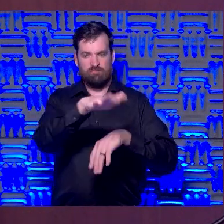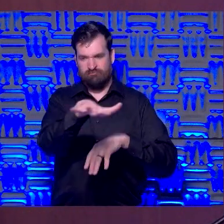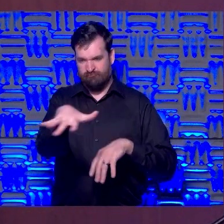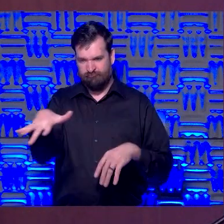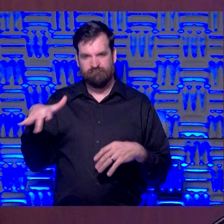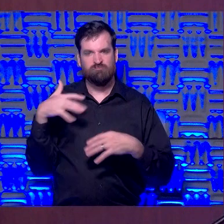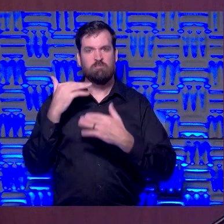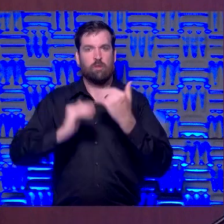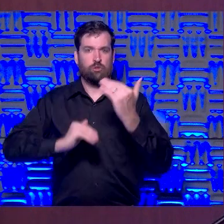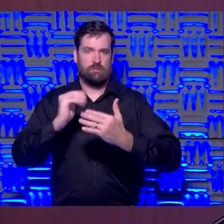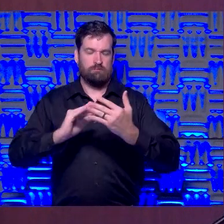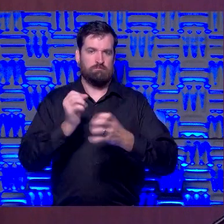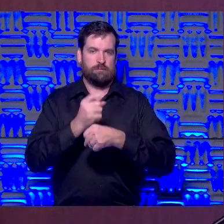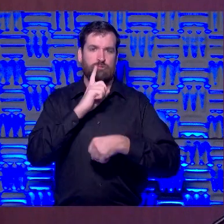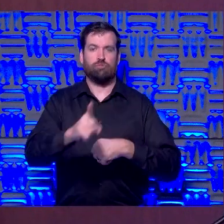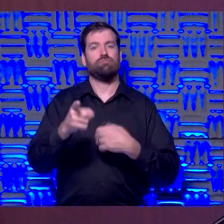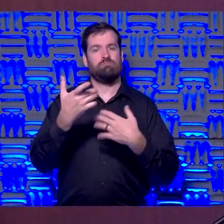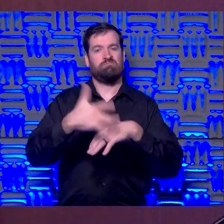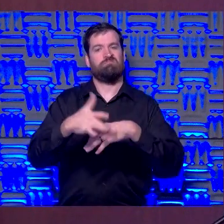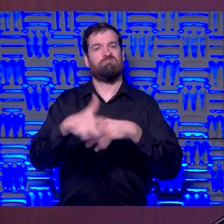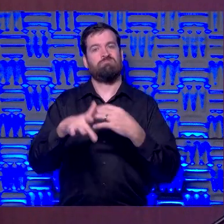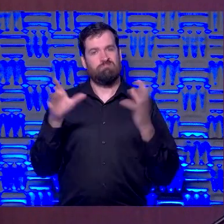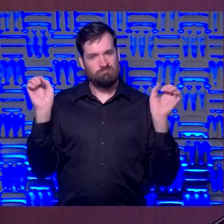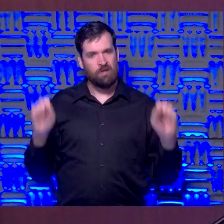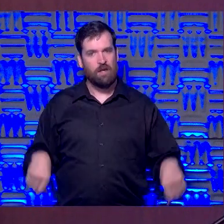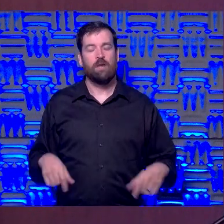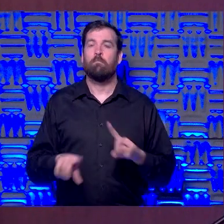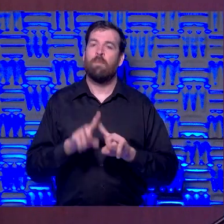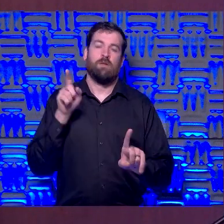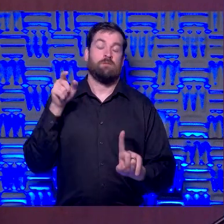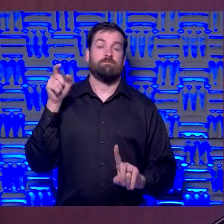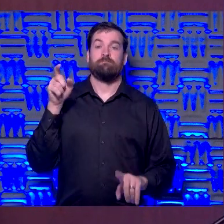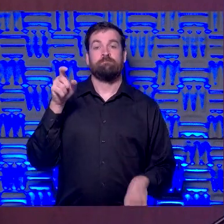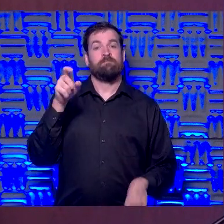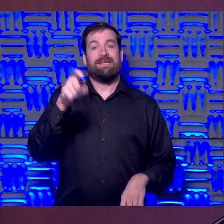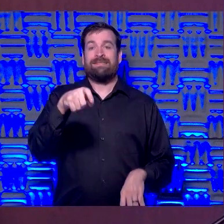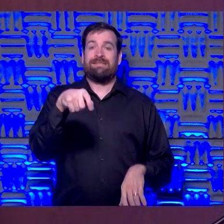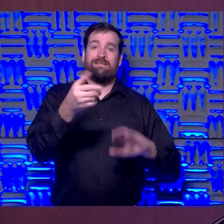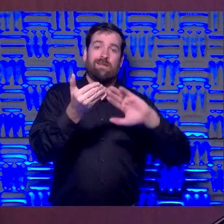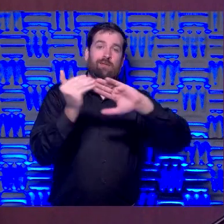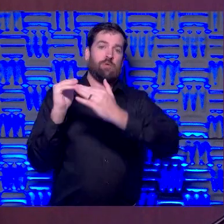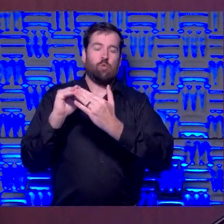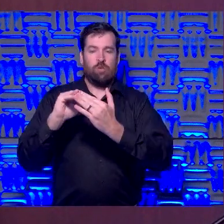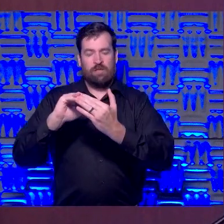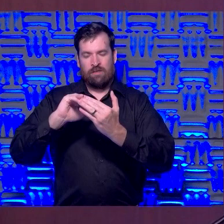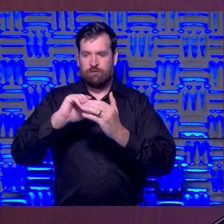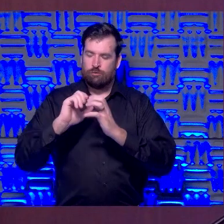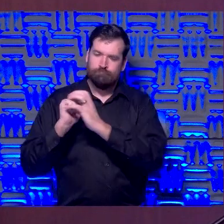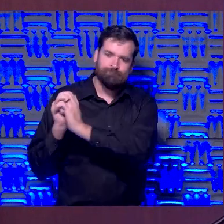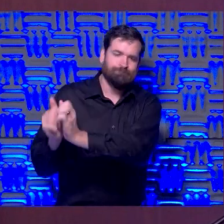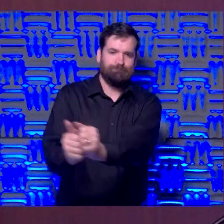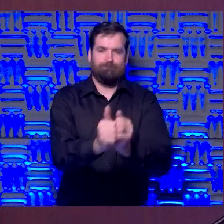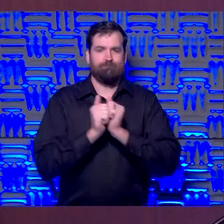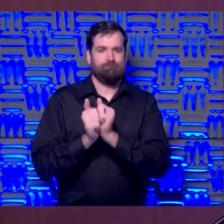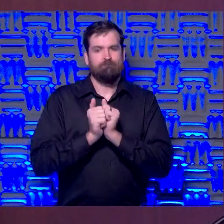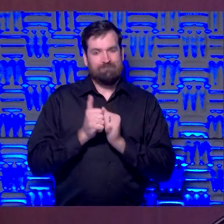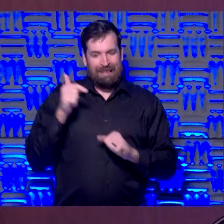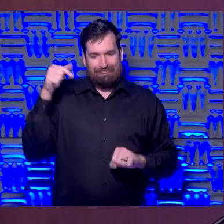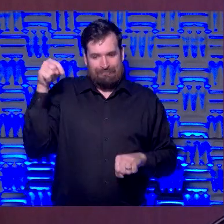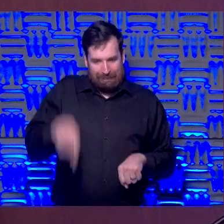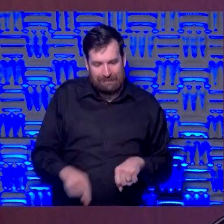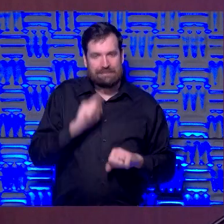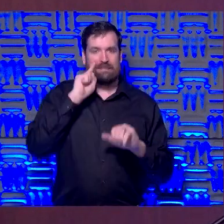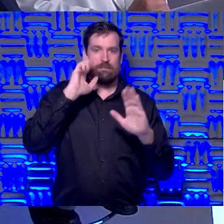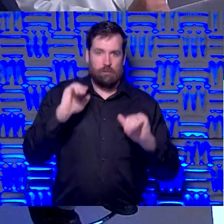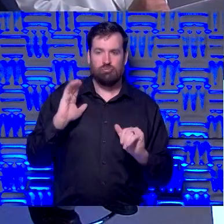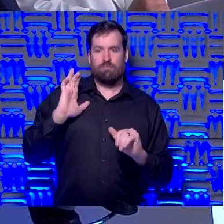make sure that people have access to those. But certainly we need the community to come together and say this is the expectation in our